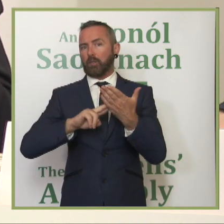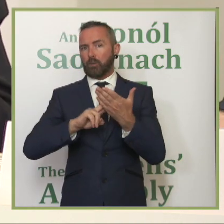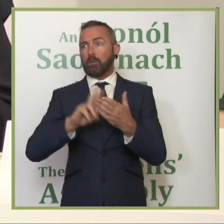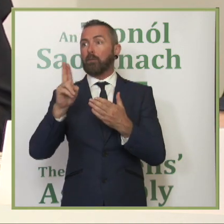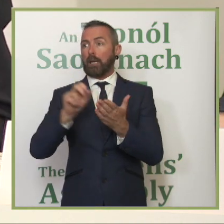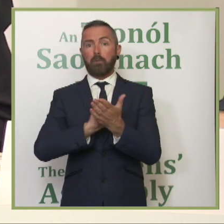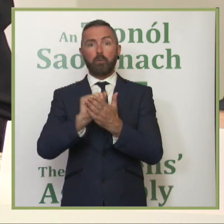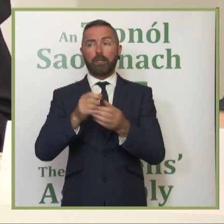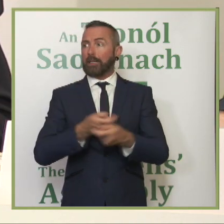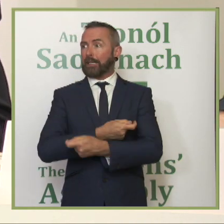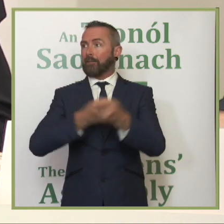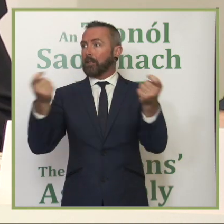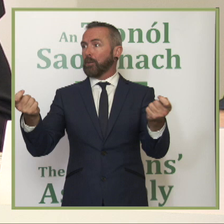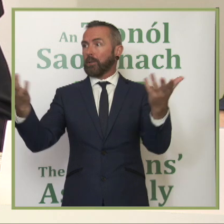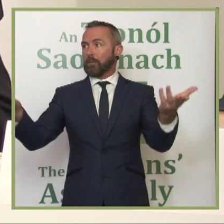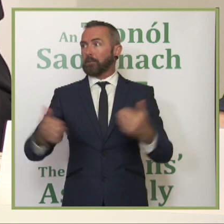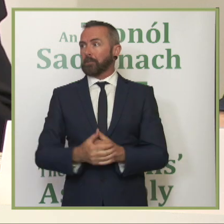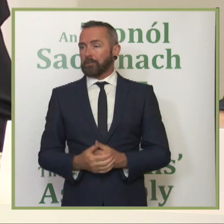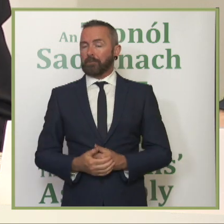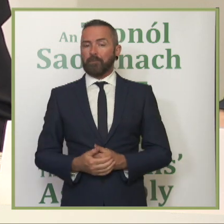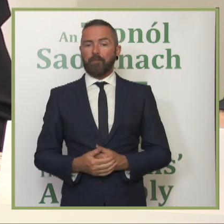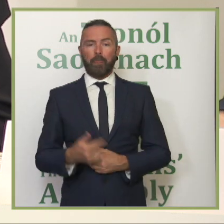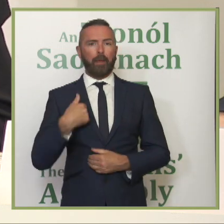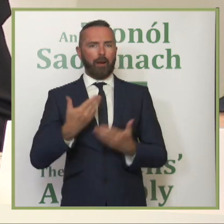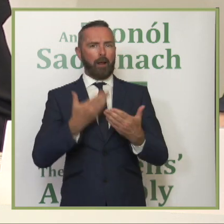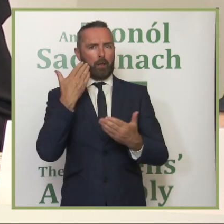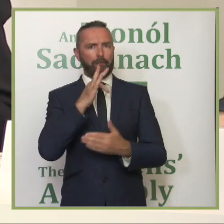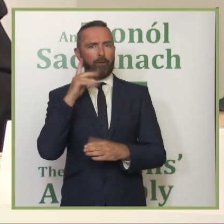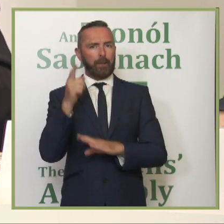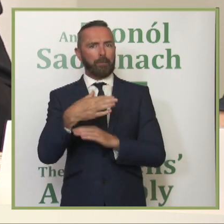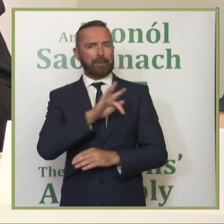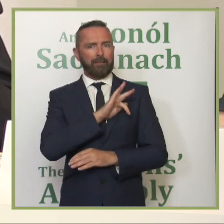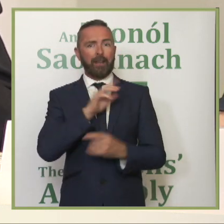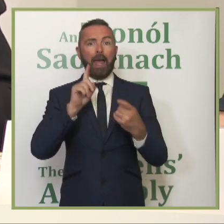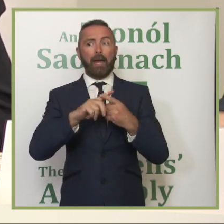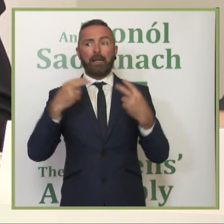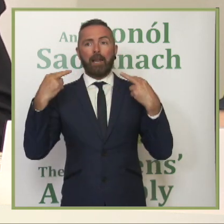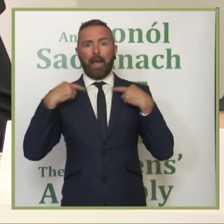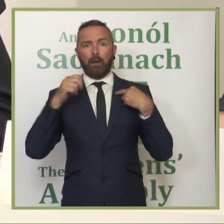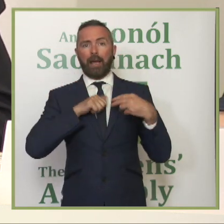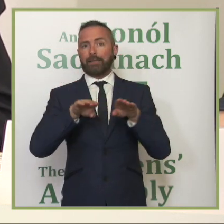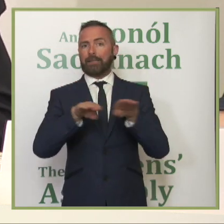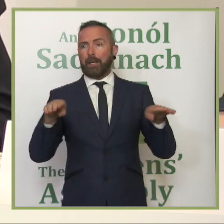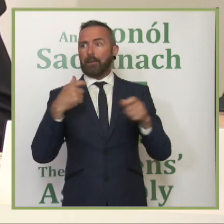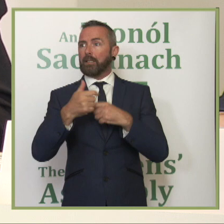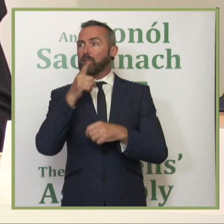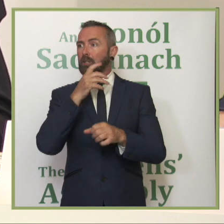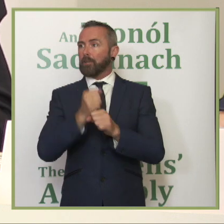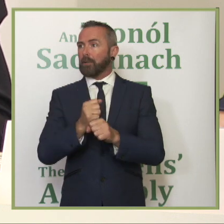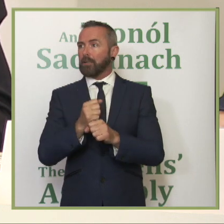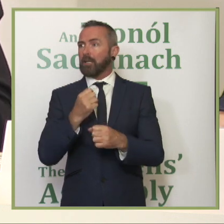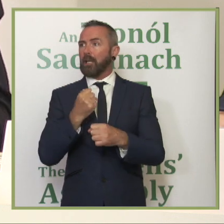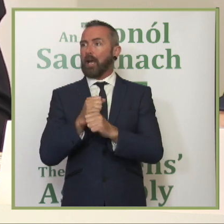bring to you during the Assembly as well. I think I've certainly learned from it. And then the language at the table that many of you spoke around again, which is